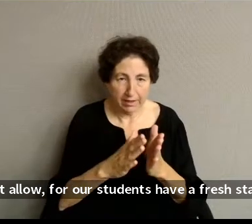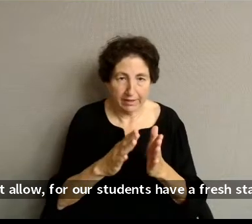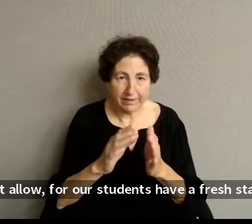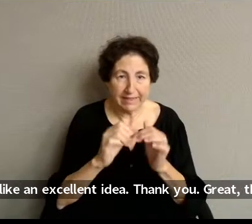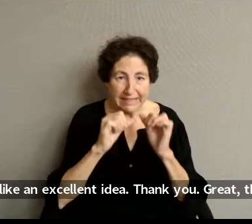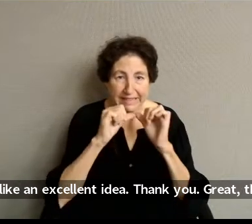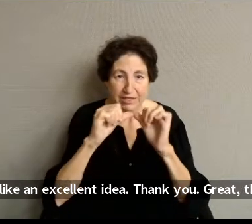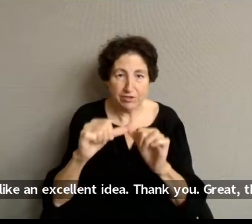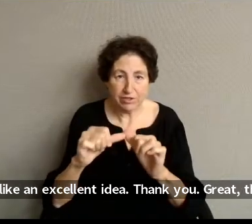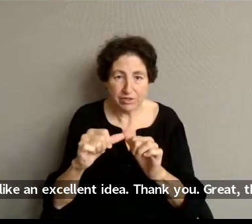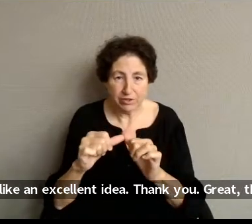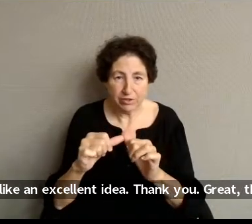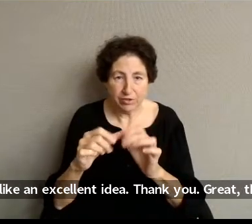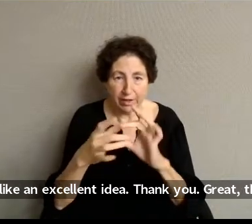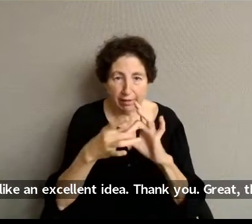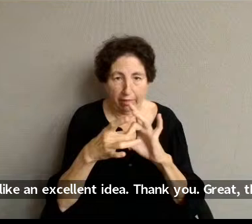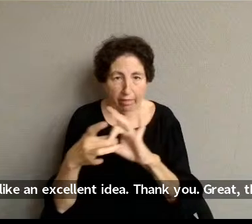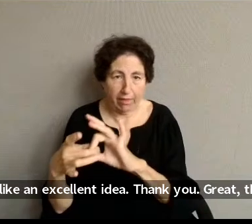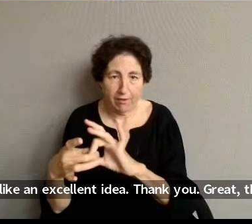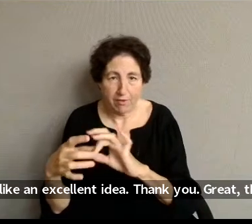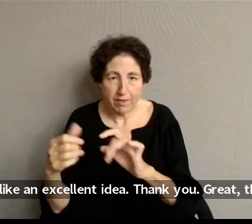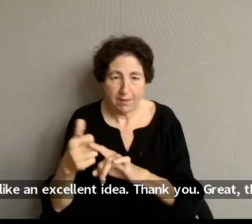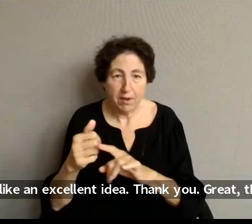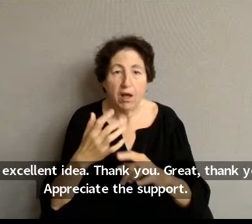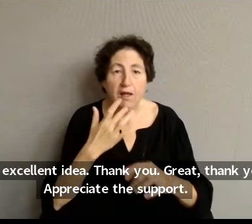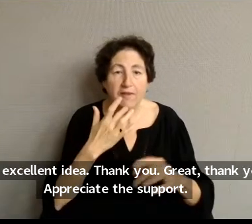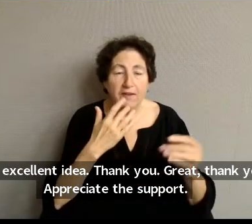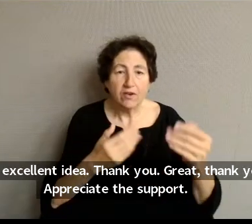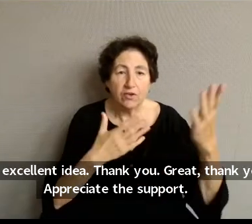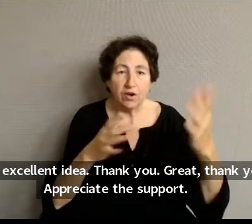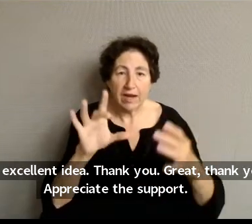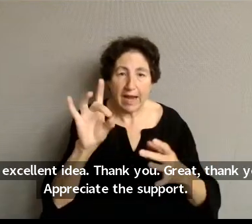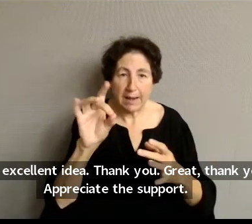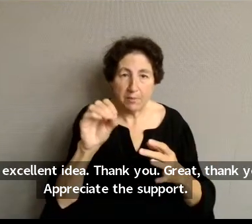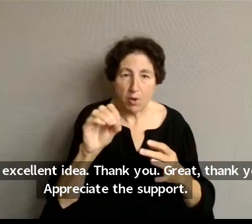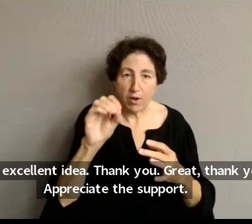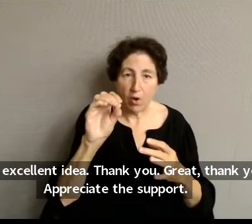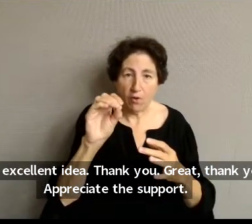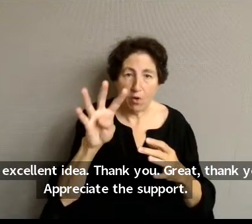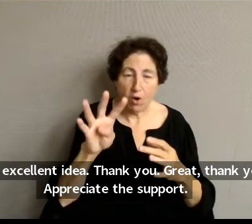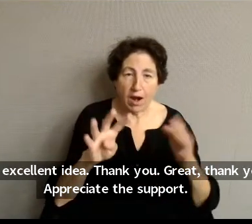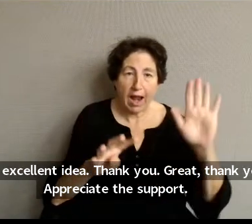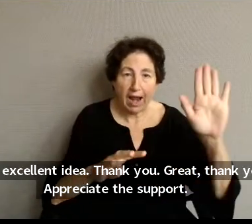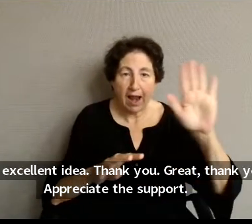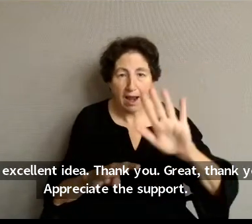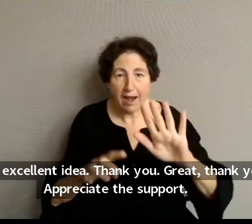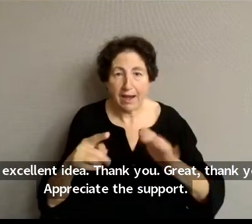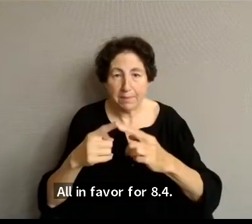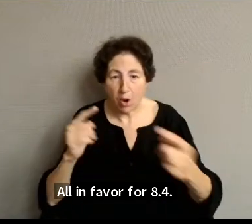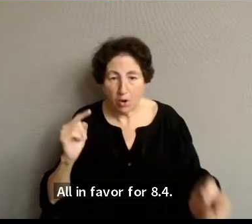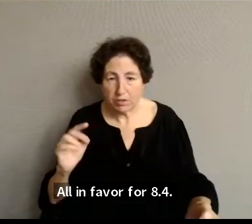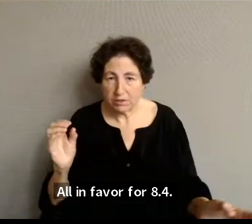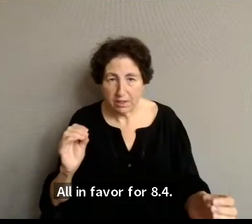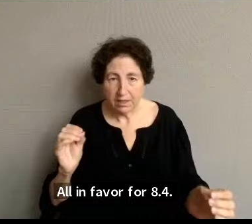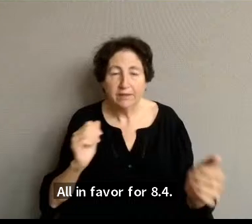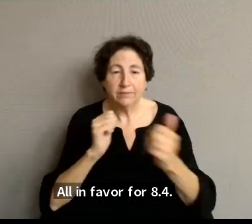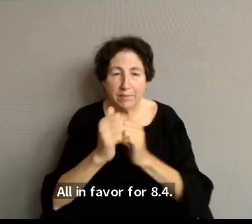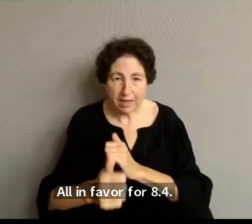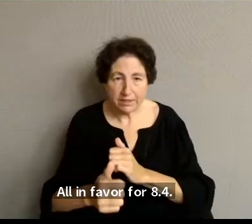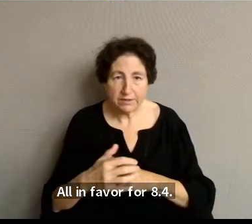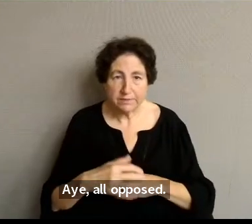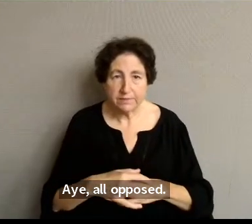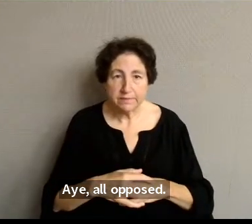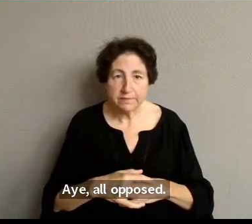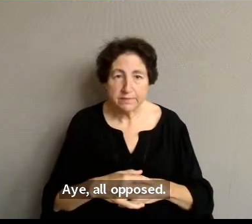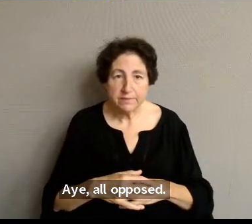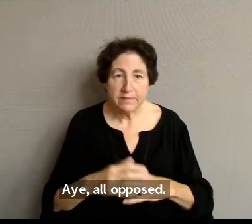the support. All in favor for 8.04? Aye. All opposed? Motion carries.